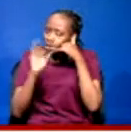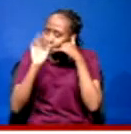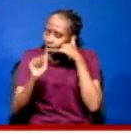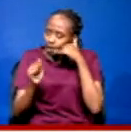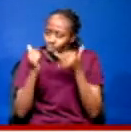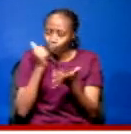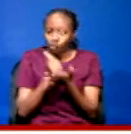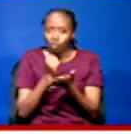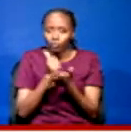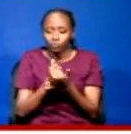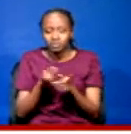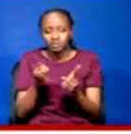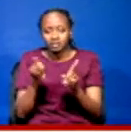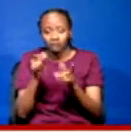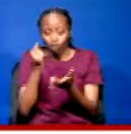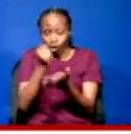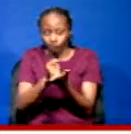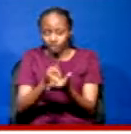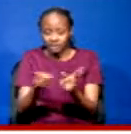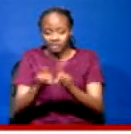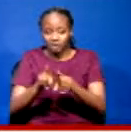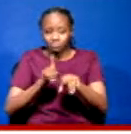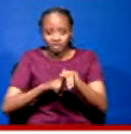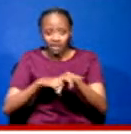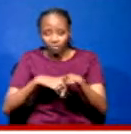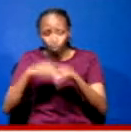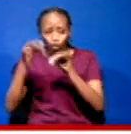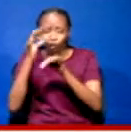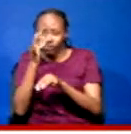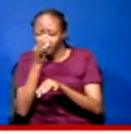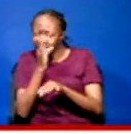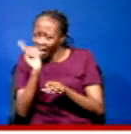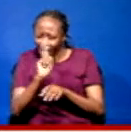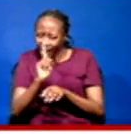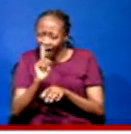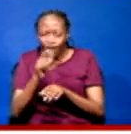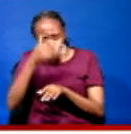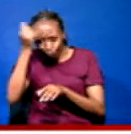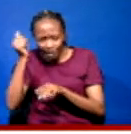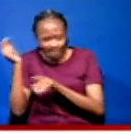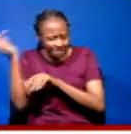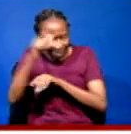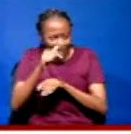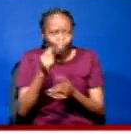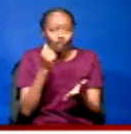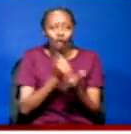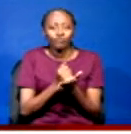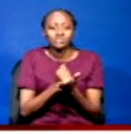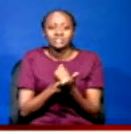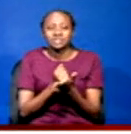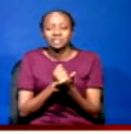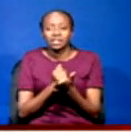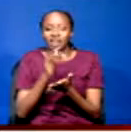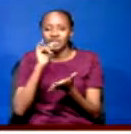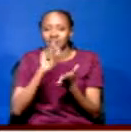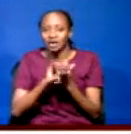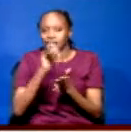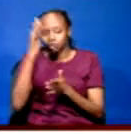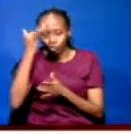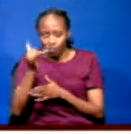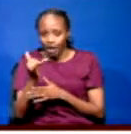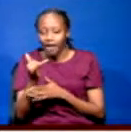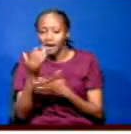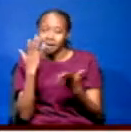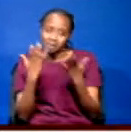Does he know I was heading for Nyeri? Forget Nyeri, come to my office. So So that's why perhaps,